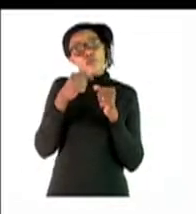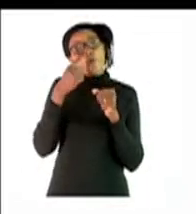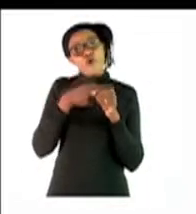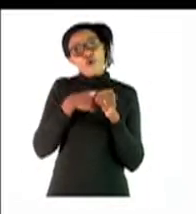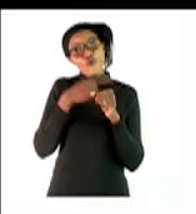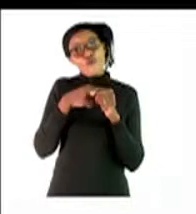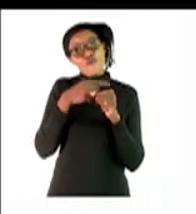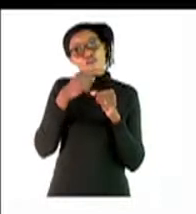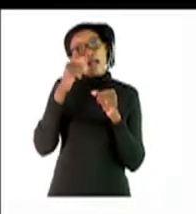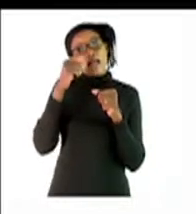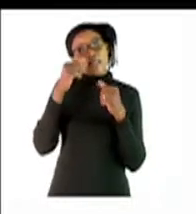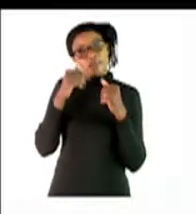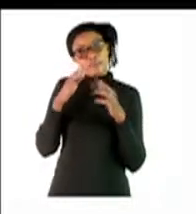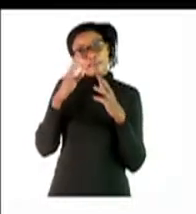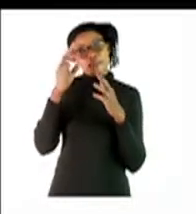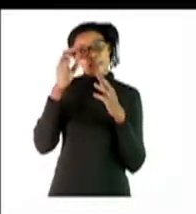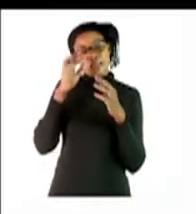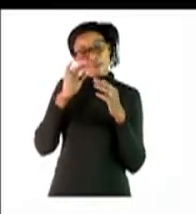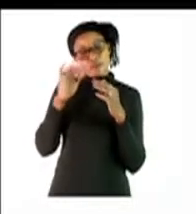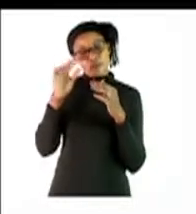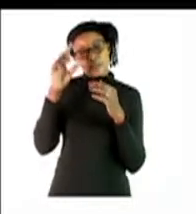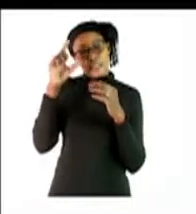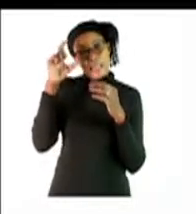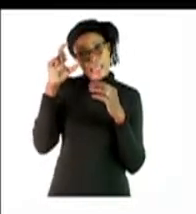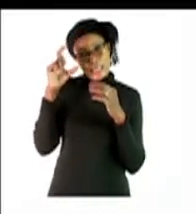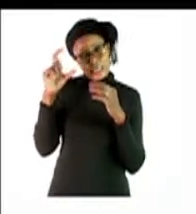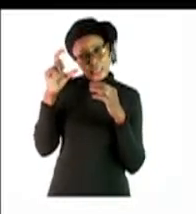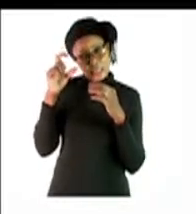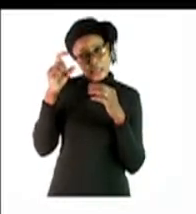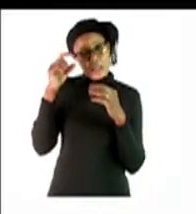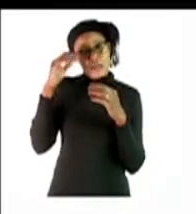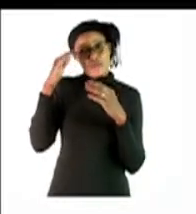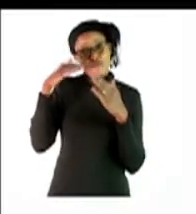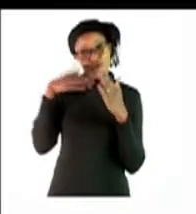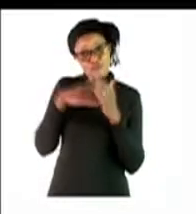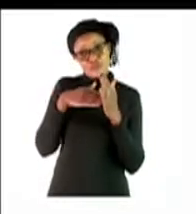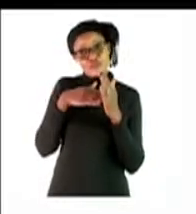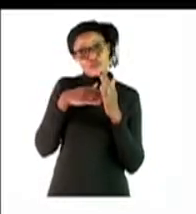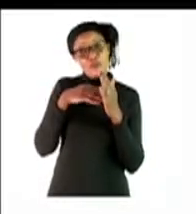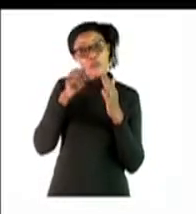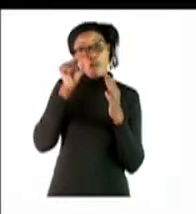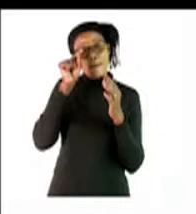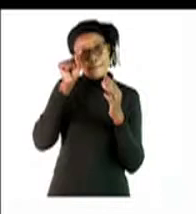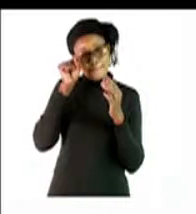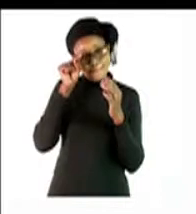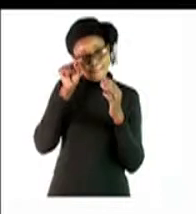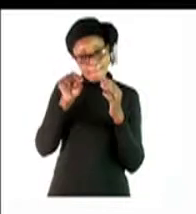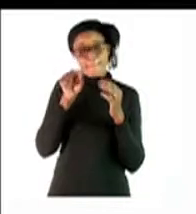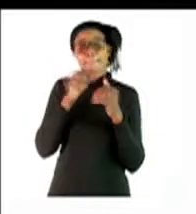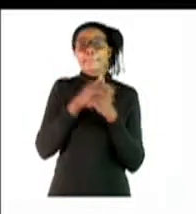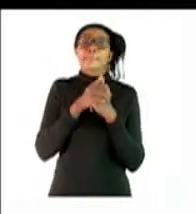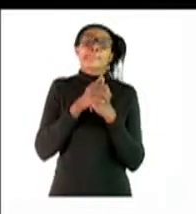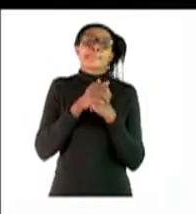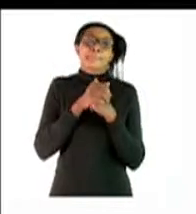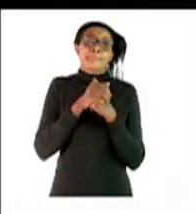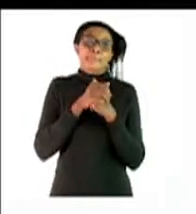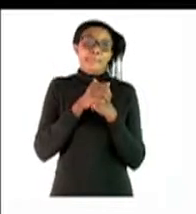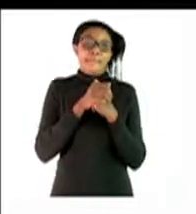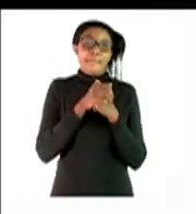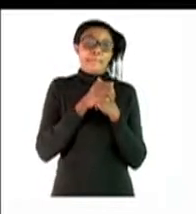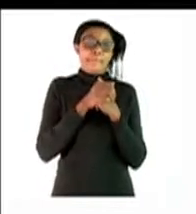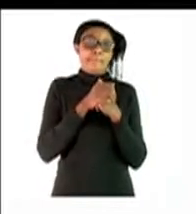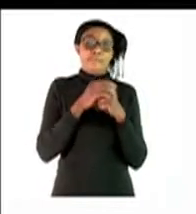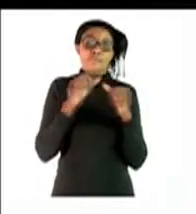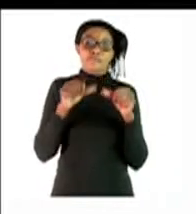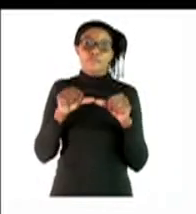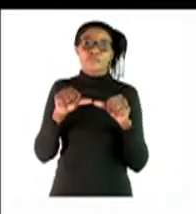a capital letter and we end the sentence with a full stop. Let's